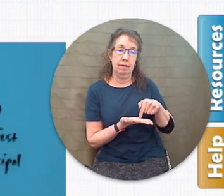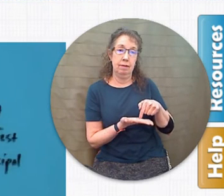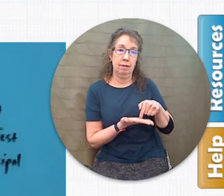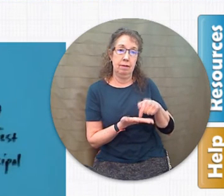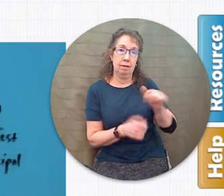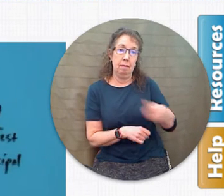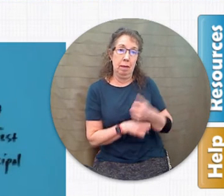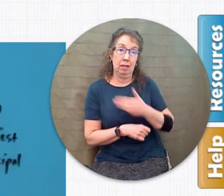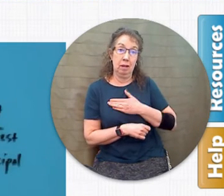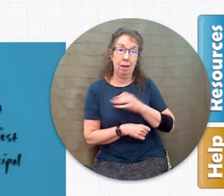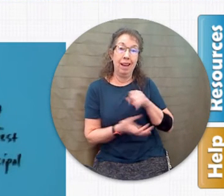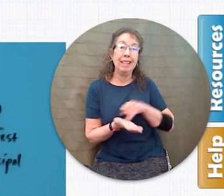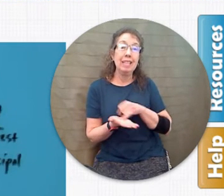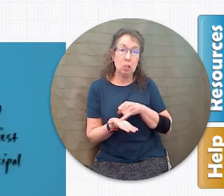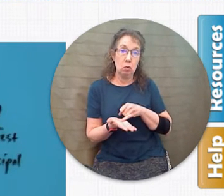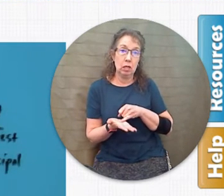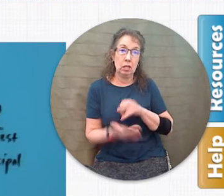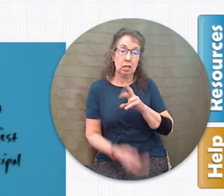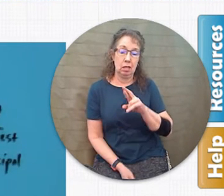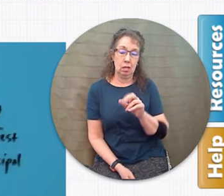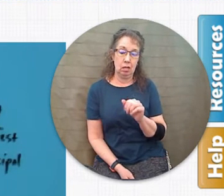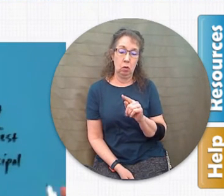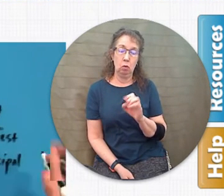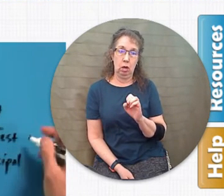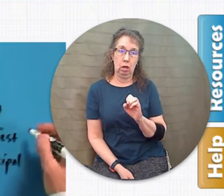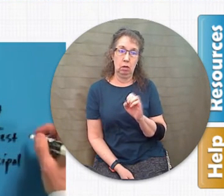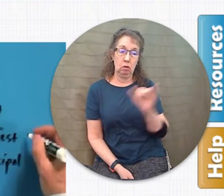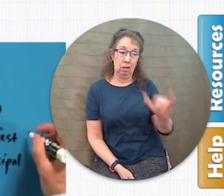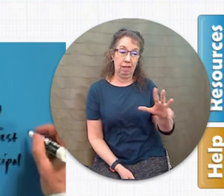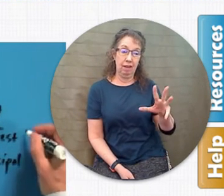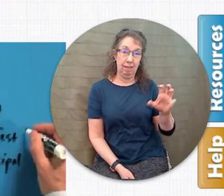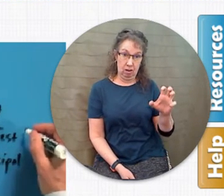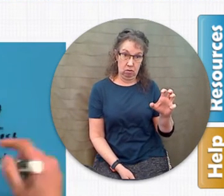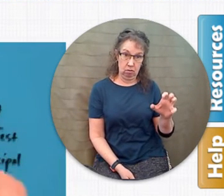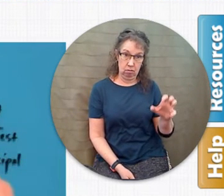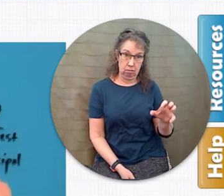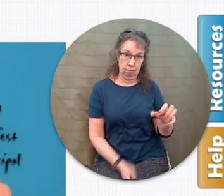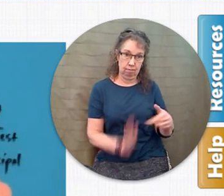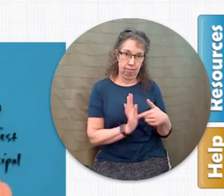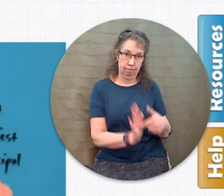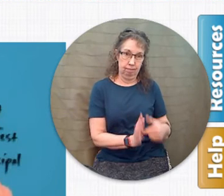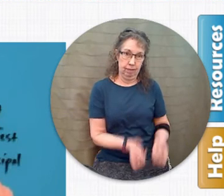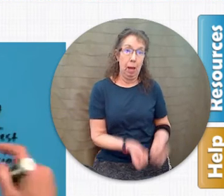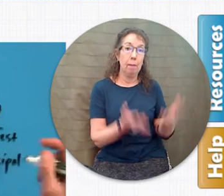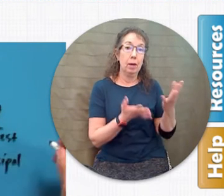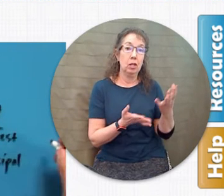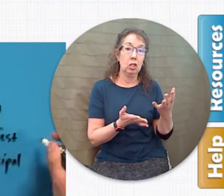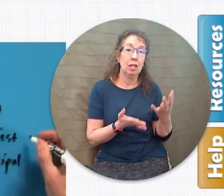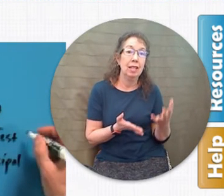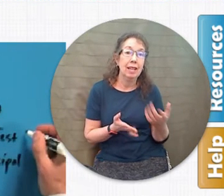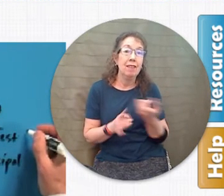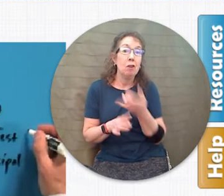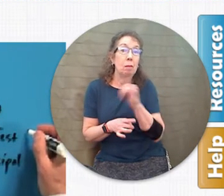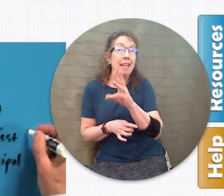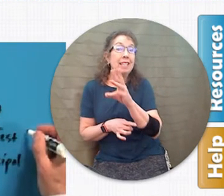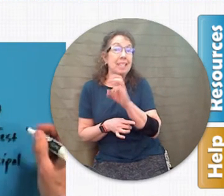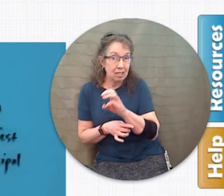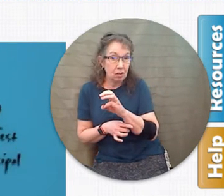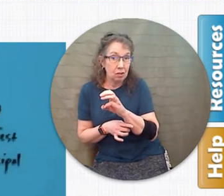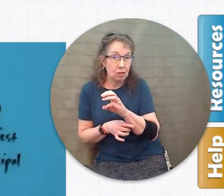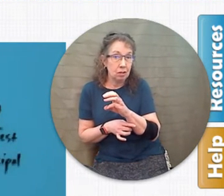my interest rate, right? So this $500 represents how much of this $600 I'm paying in